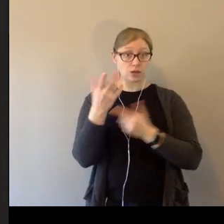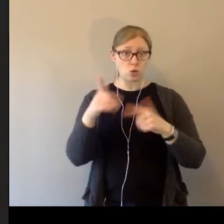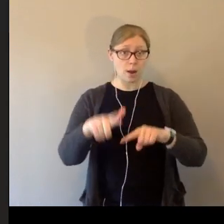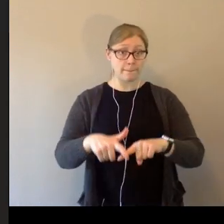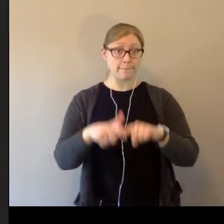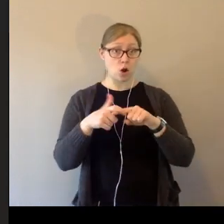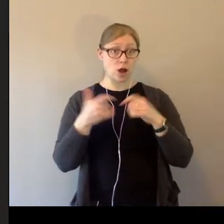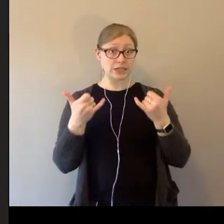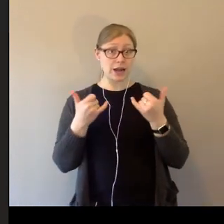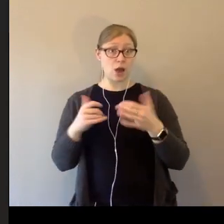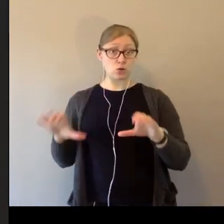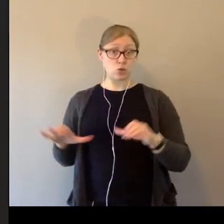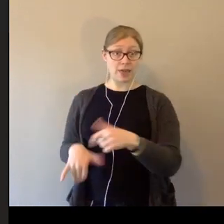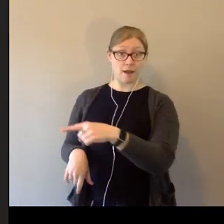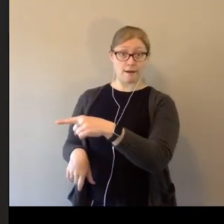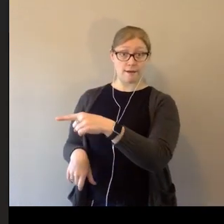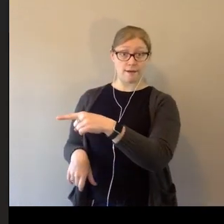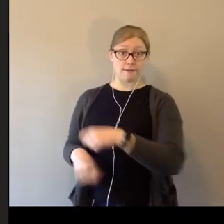216.